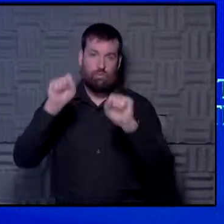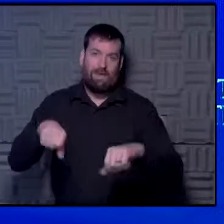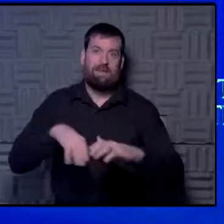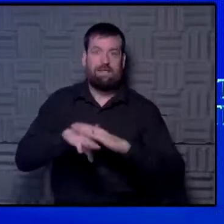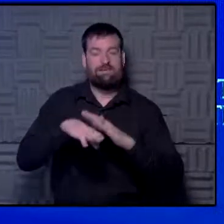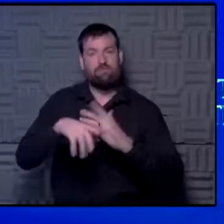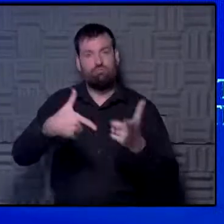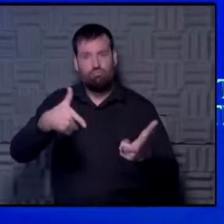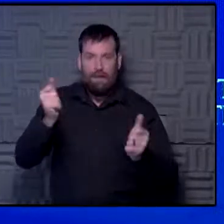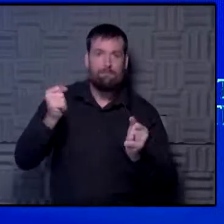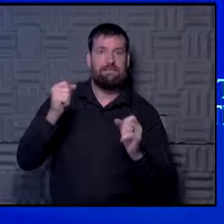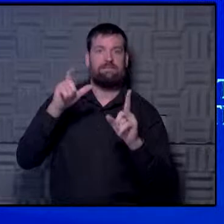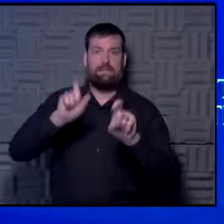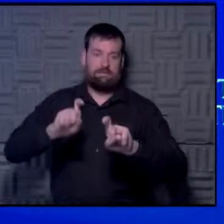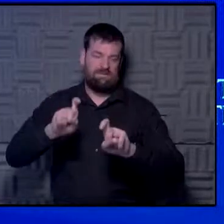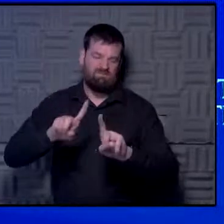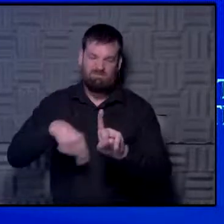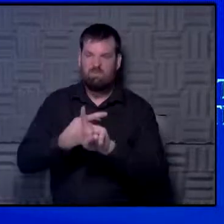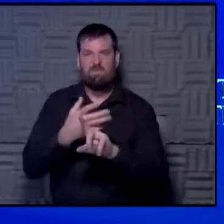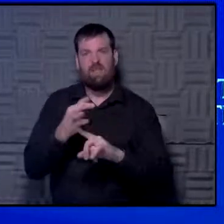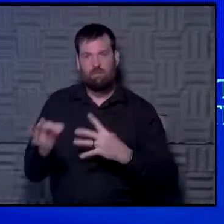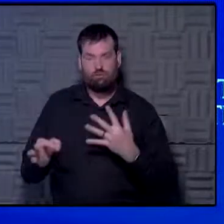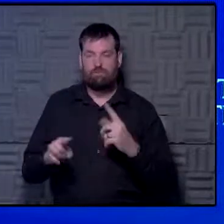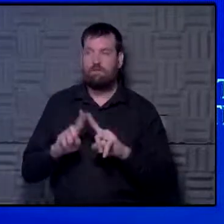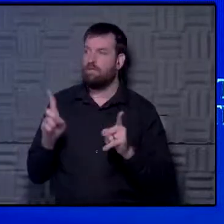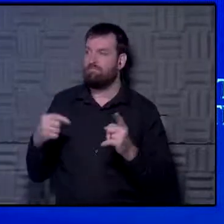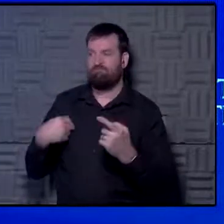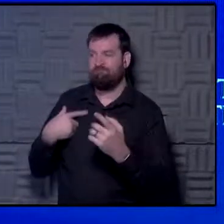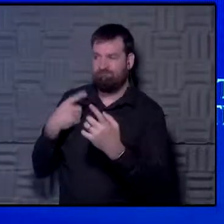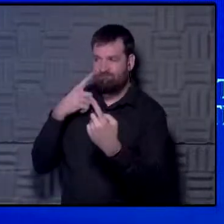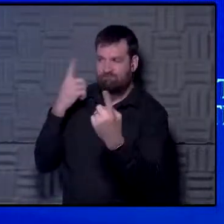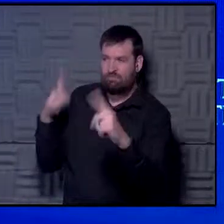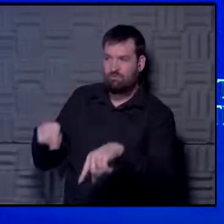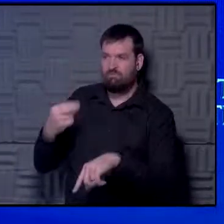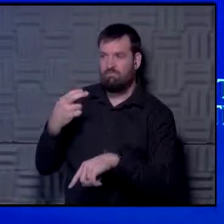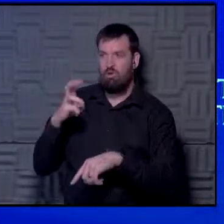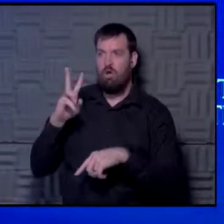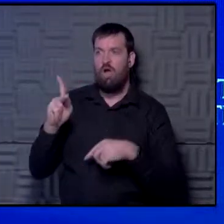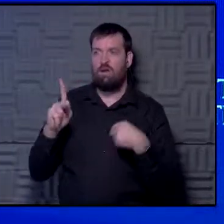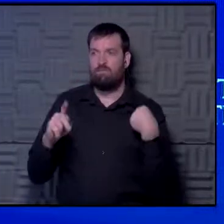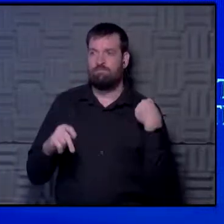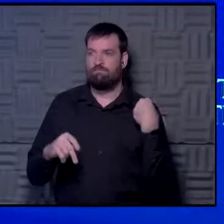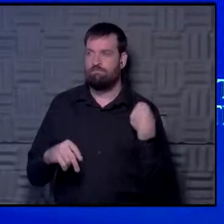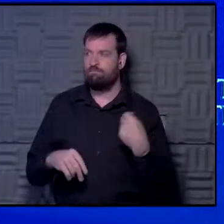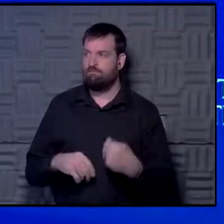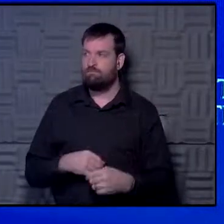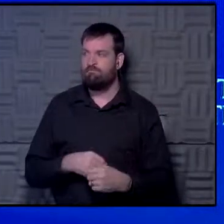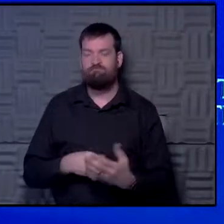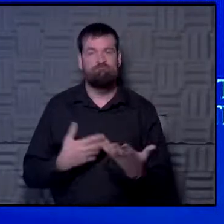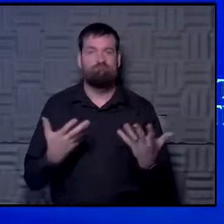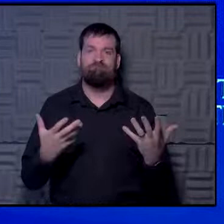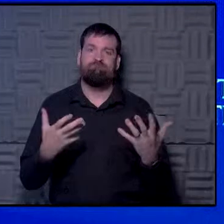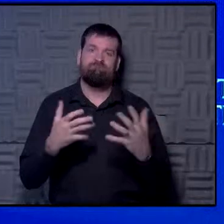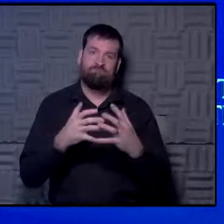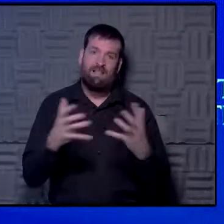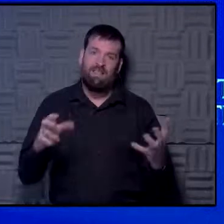so I think that's the only other way to think about it. But I'm with Hawk. I think it's just, you're just, man, there's a lot of virus out there today